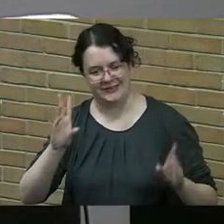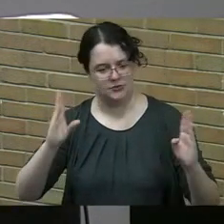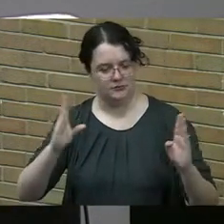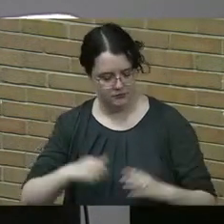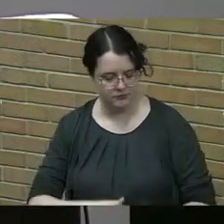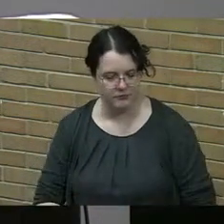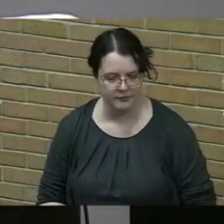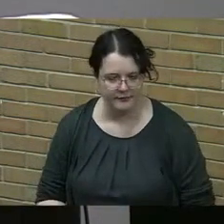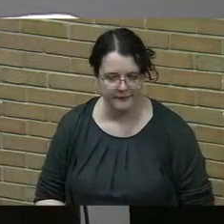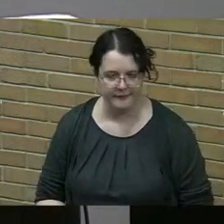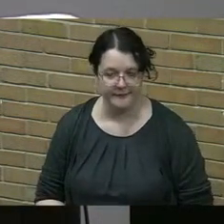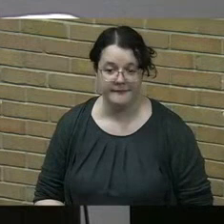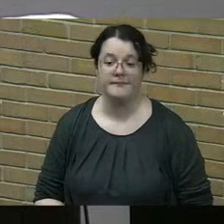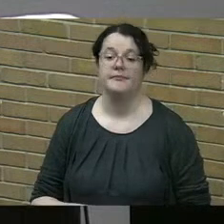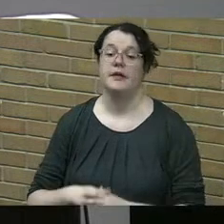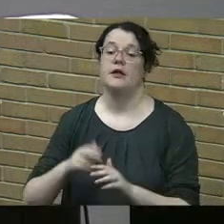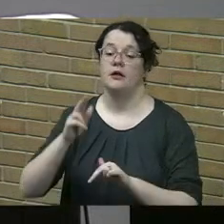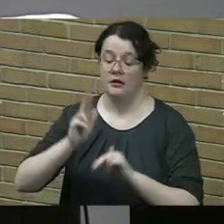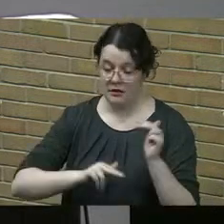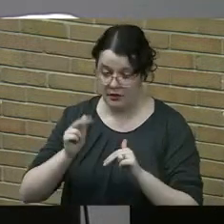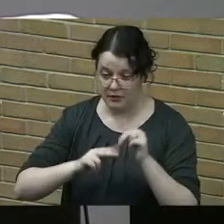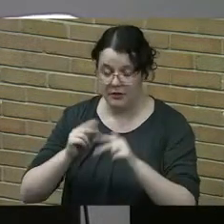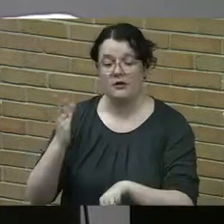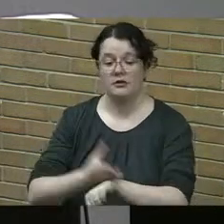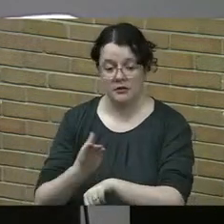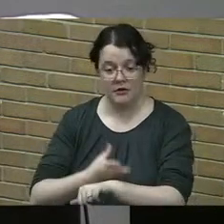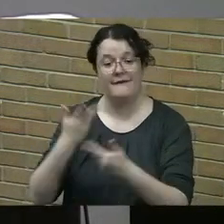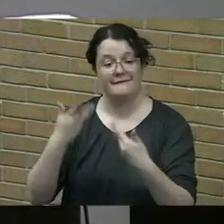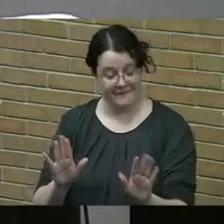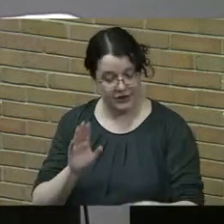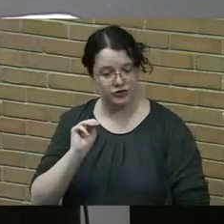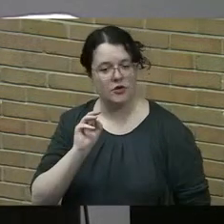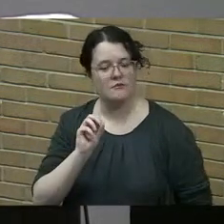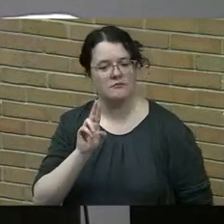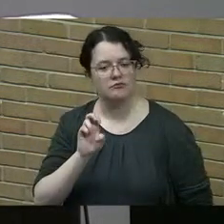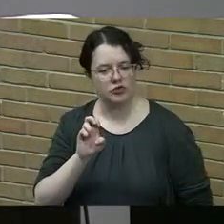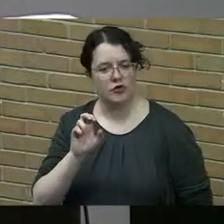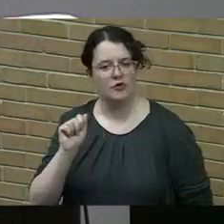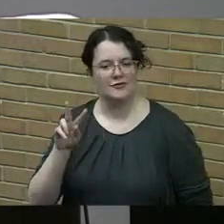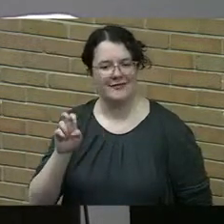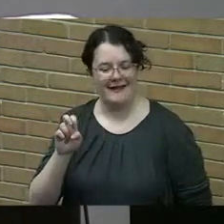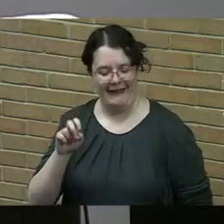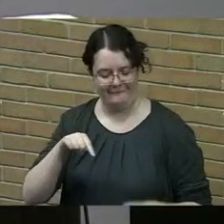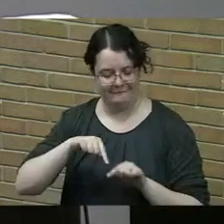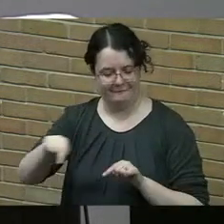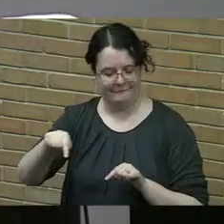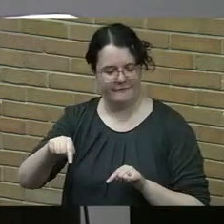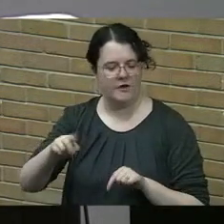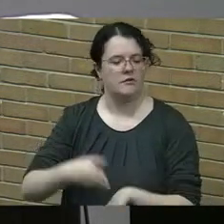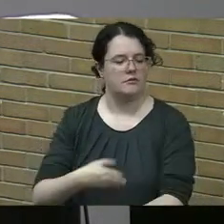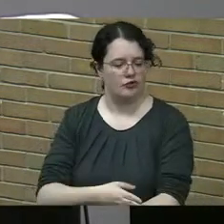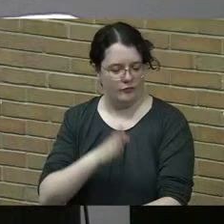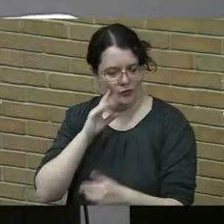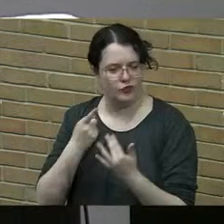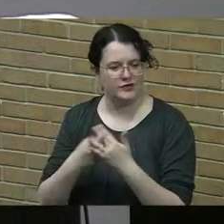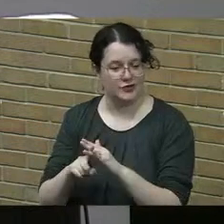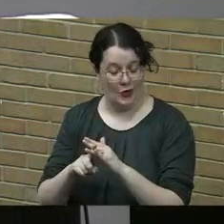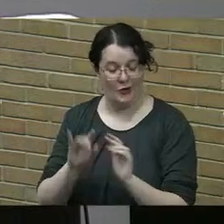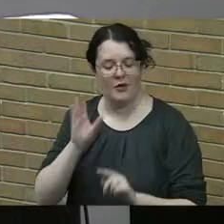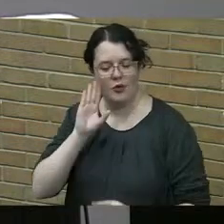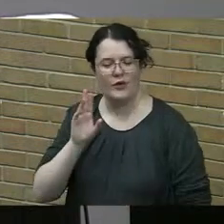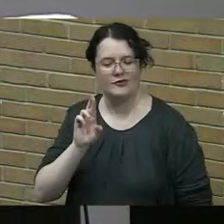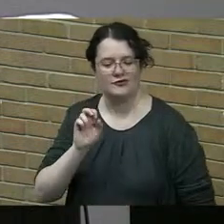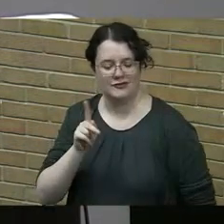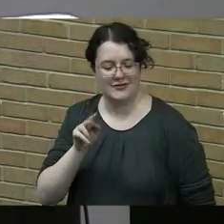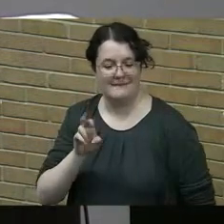And once that is completed, the Monroe Avenue corridor improvements can begin, and that project will repave Route 31